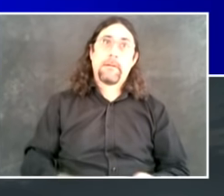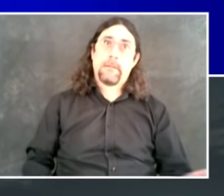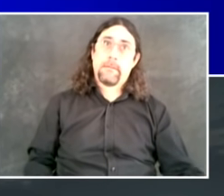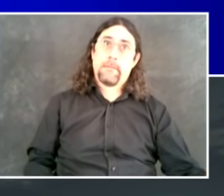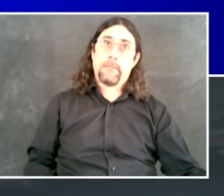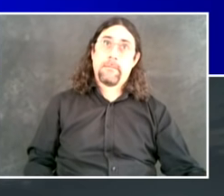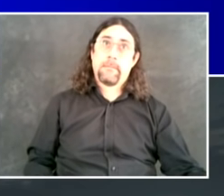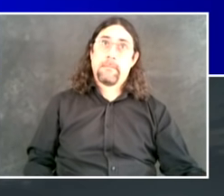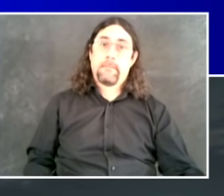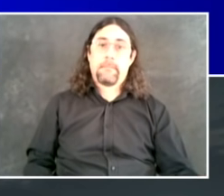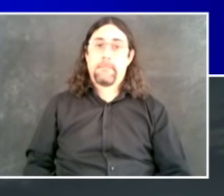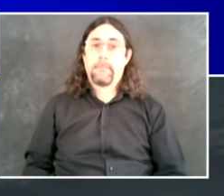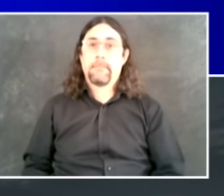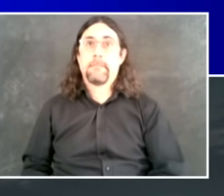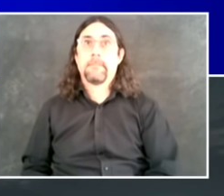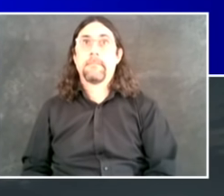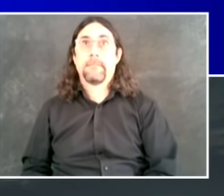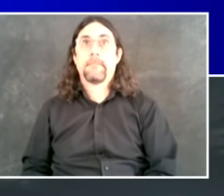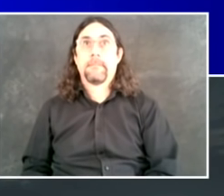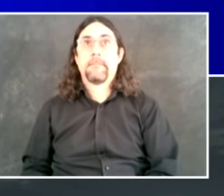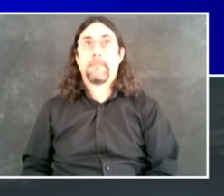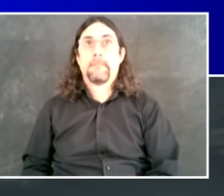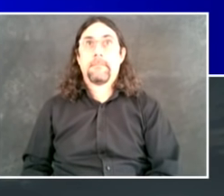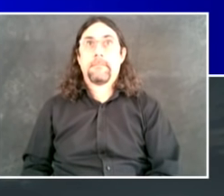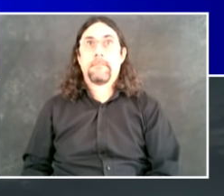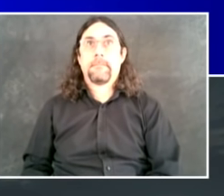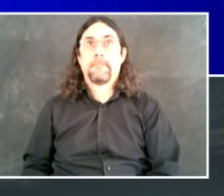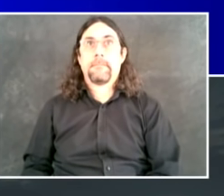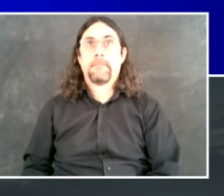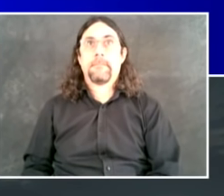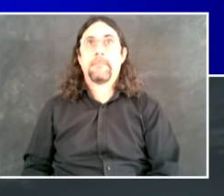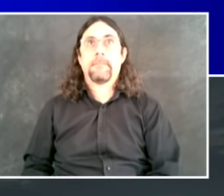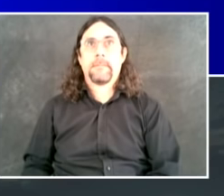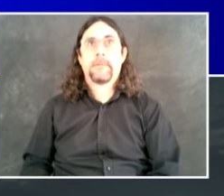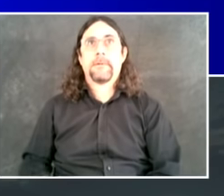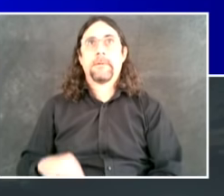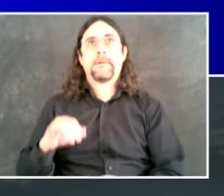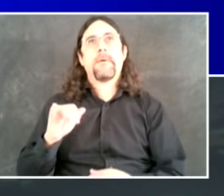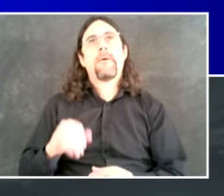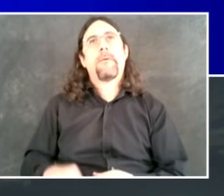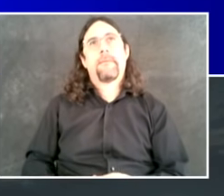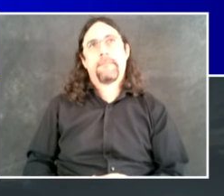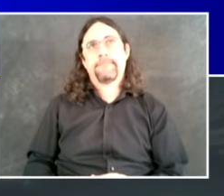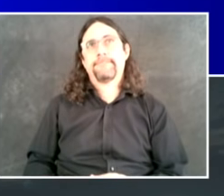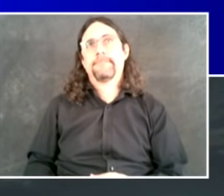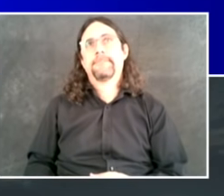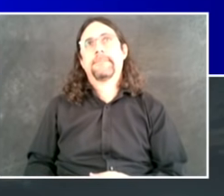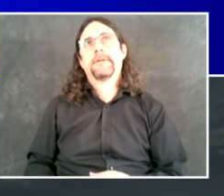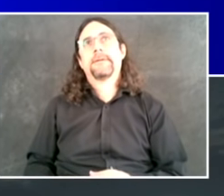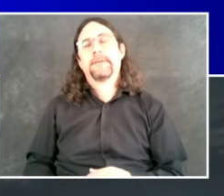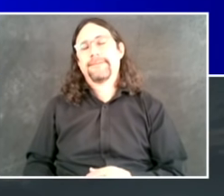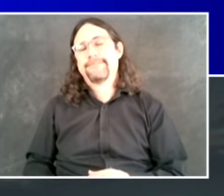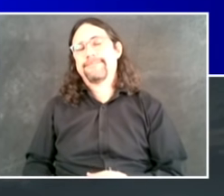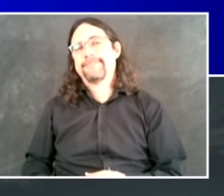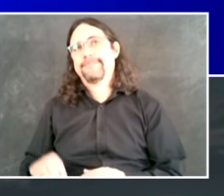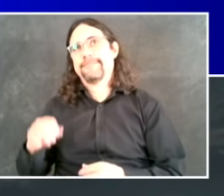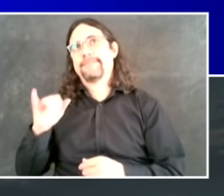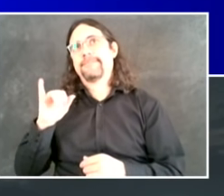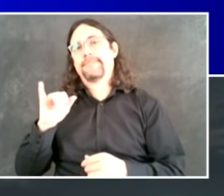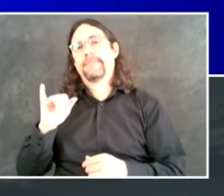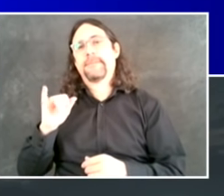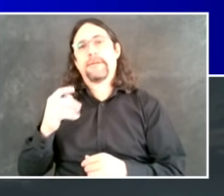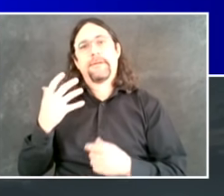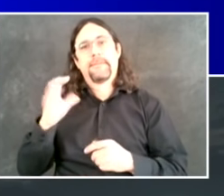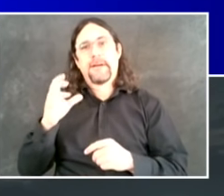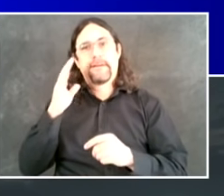city. Now, it's a ferocious disease. I think we've all established, we all have seen painfully, so many of us have experienced in our